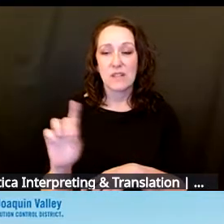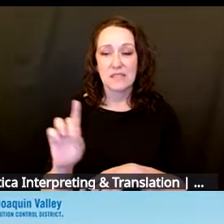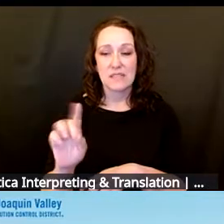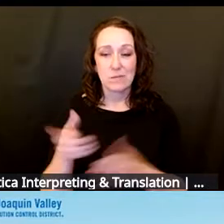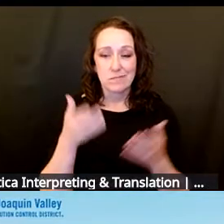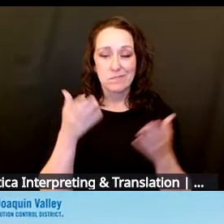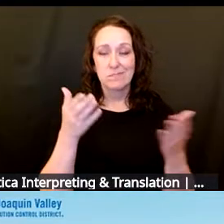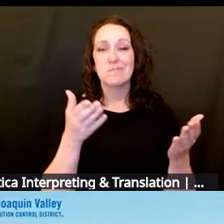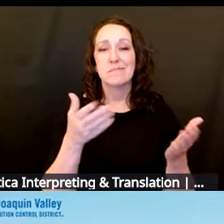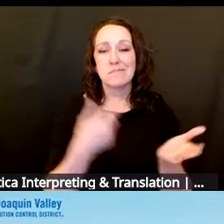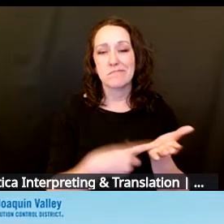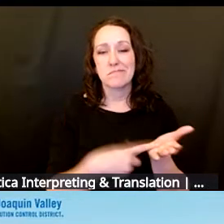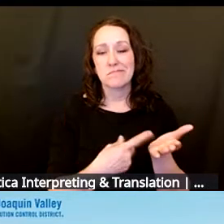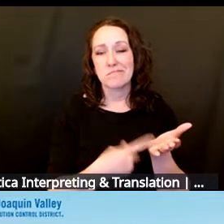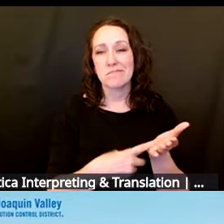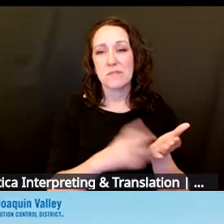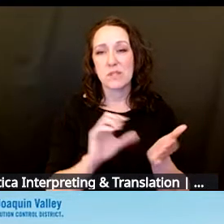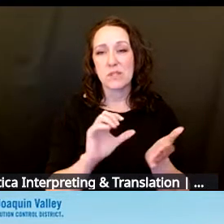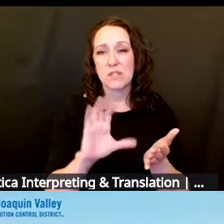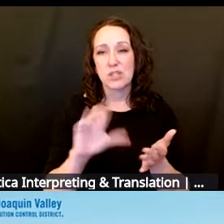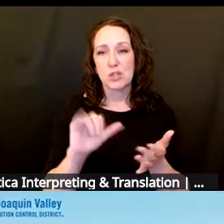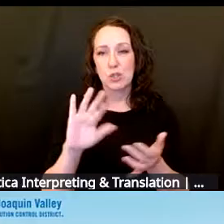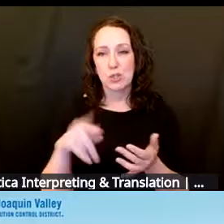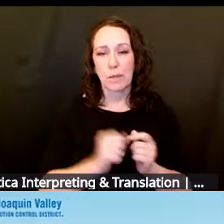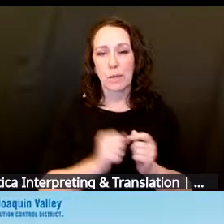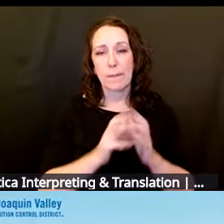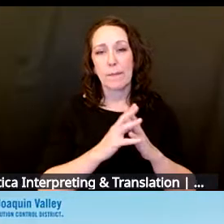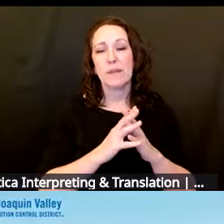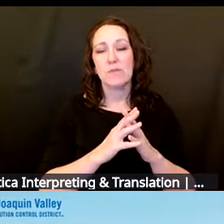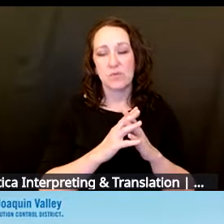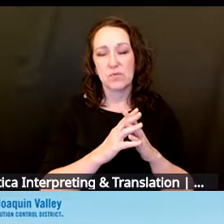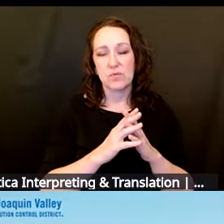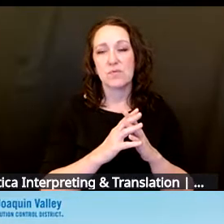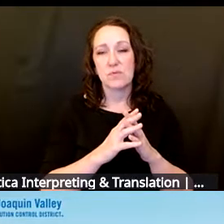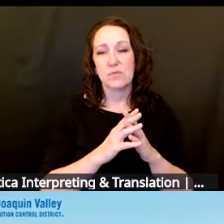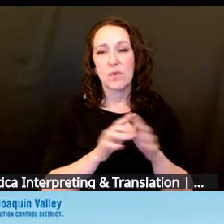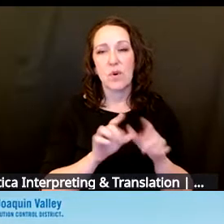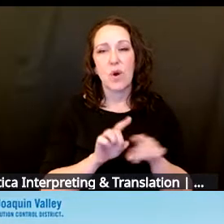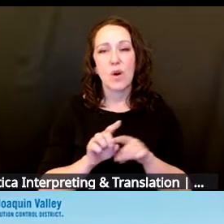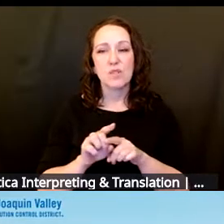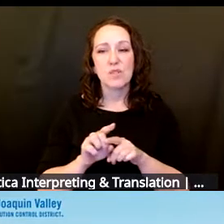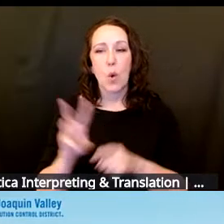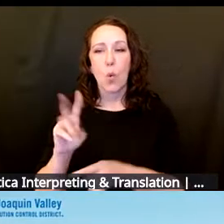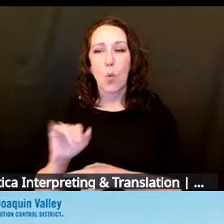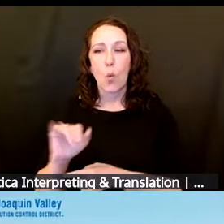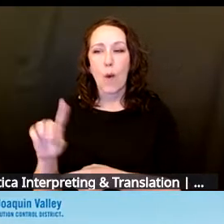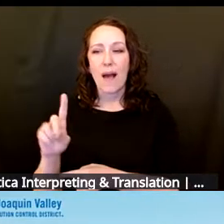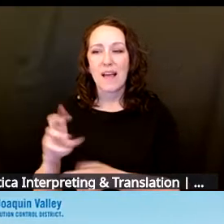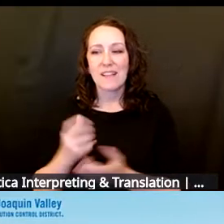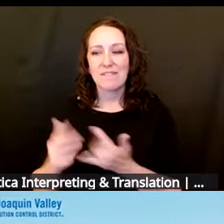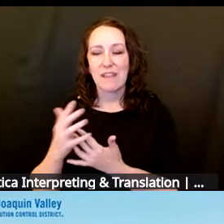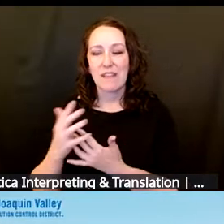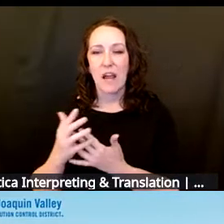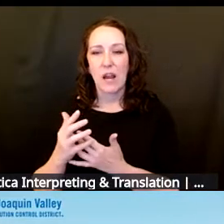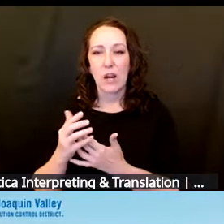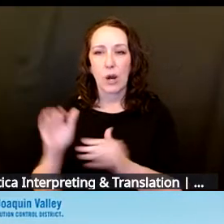to talk about SERP implementation as well as wildfire outreach and education. And